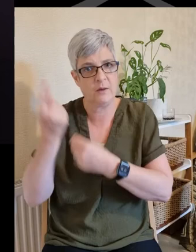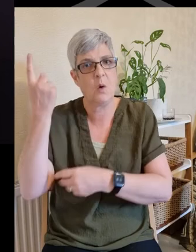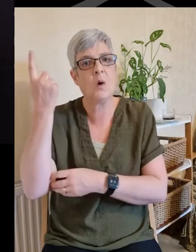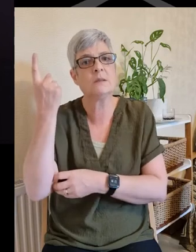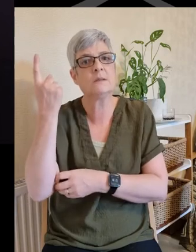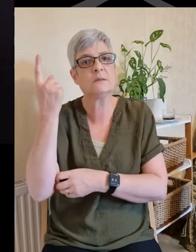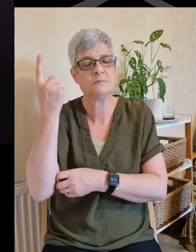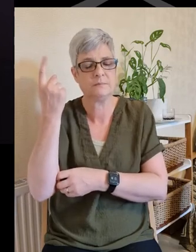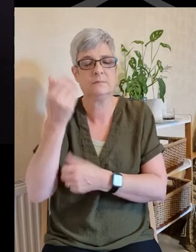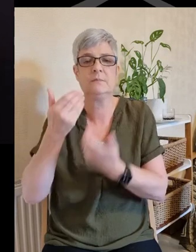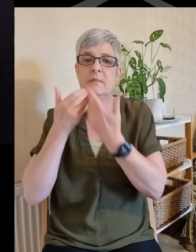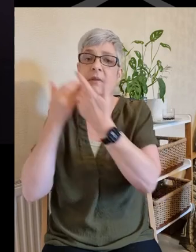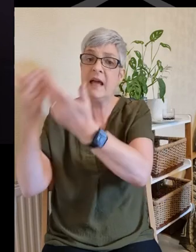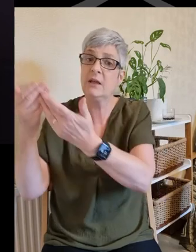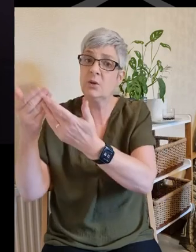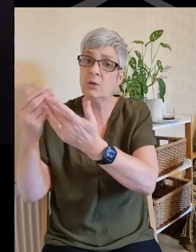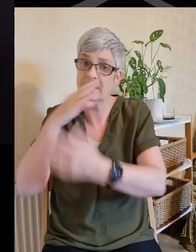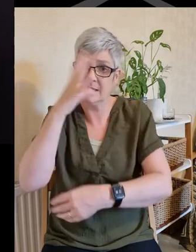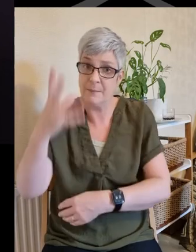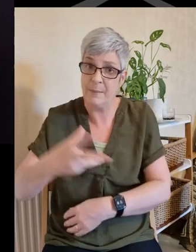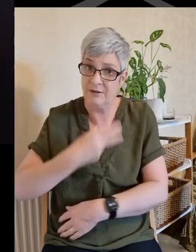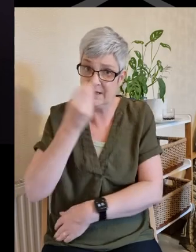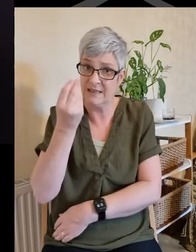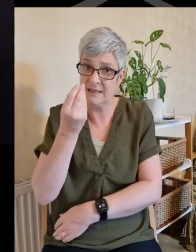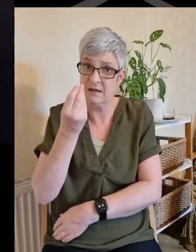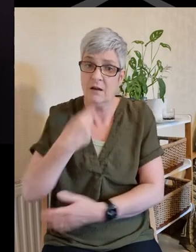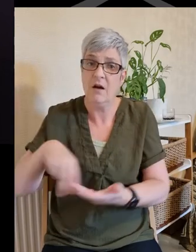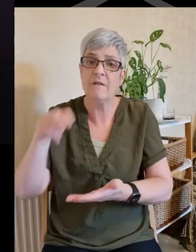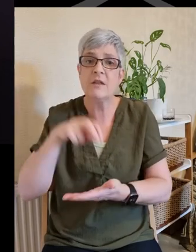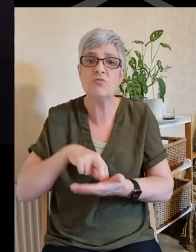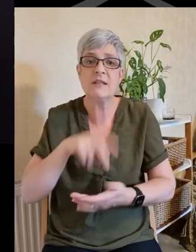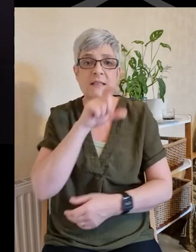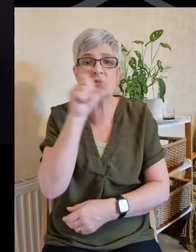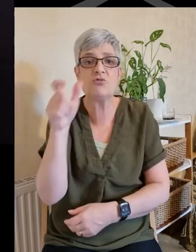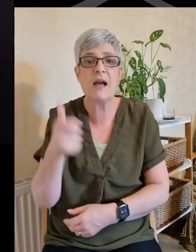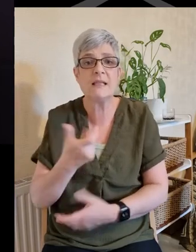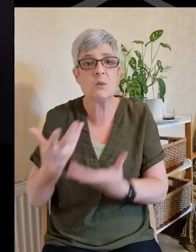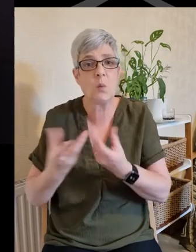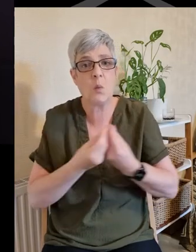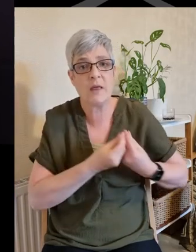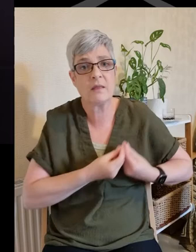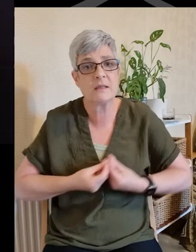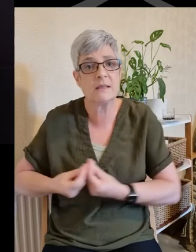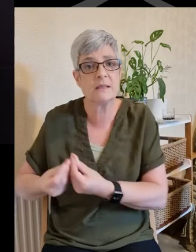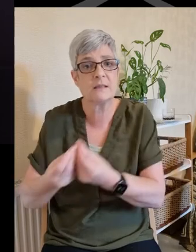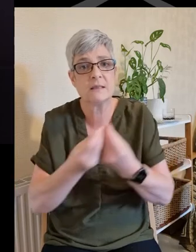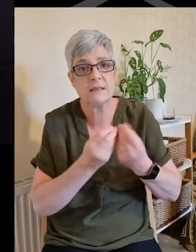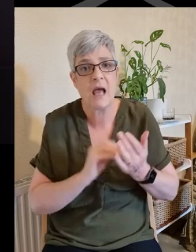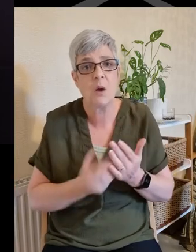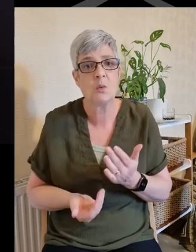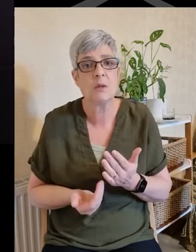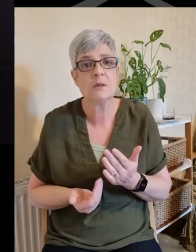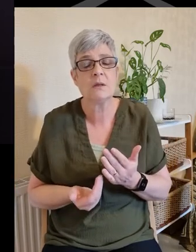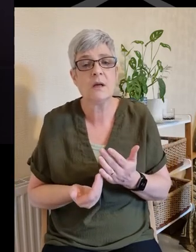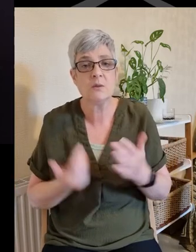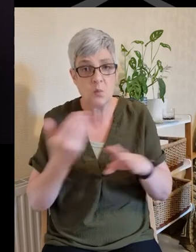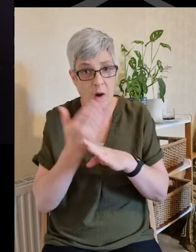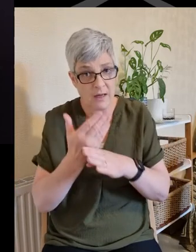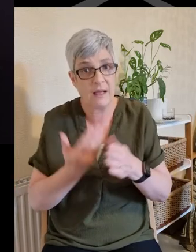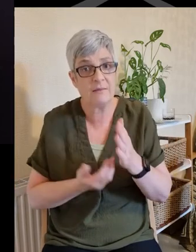And we thank you that the Holy Spirit of the risen Christ is with us now, is at work in the